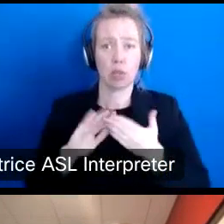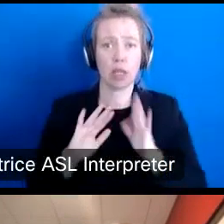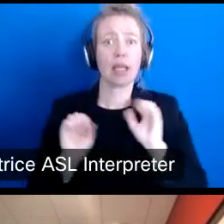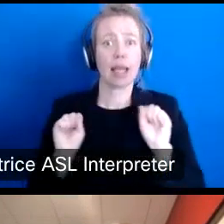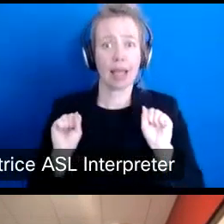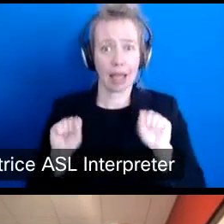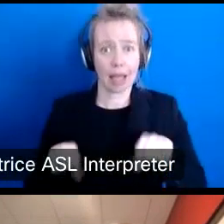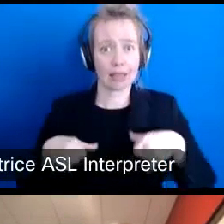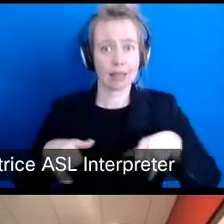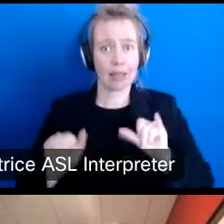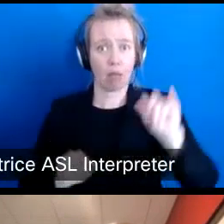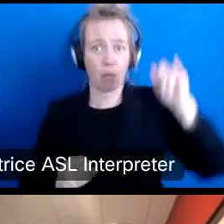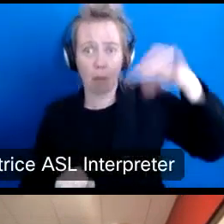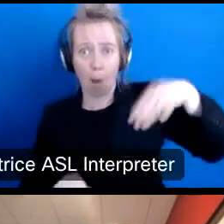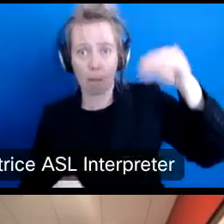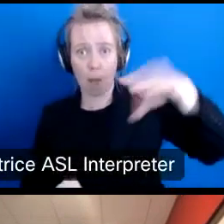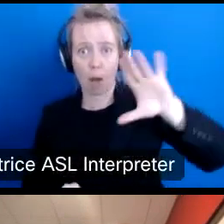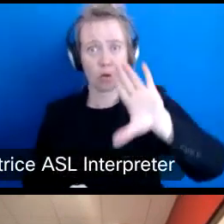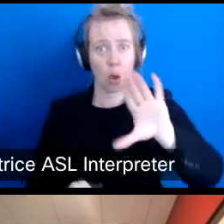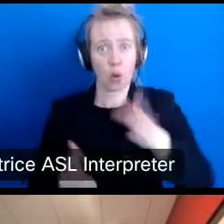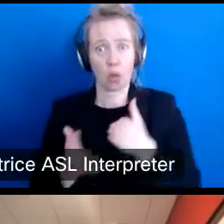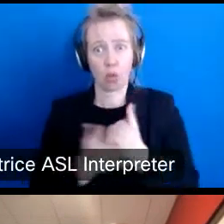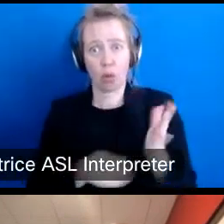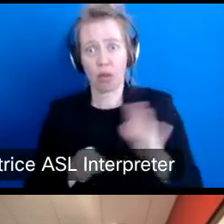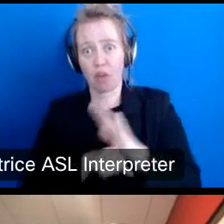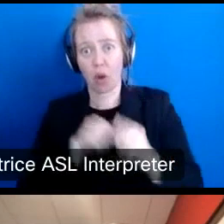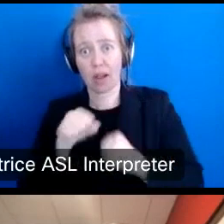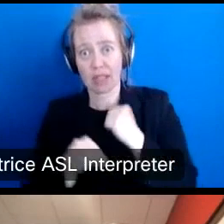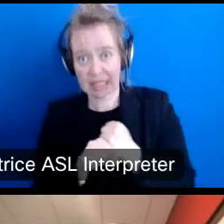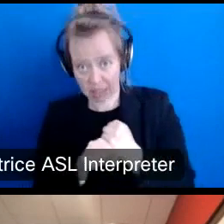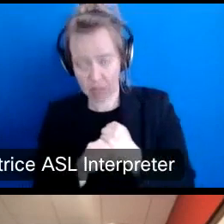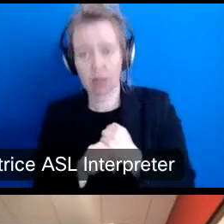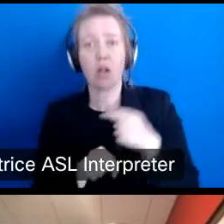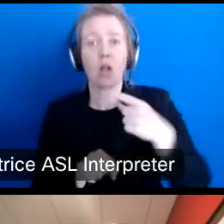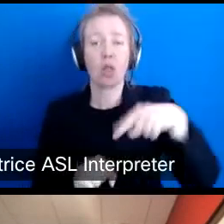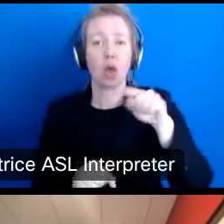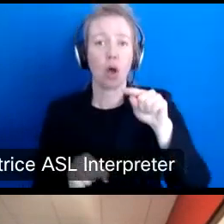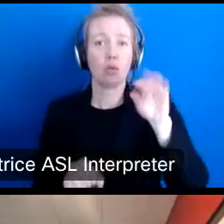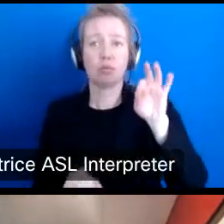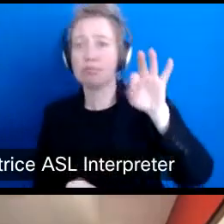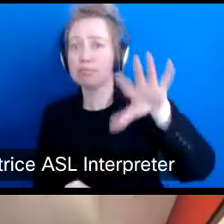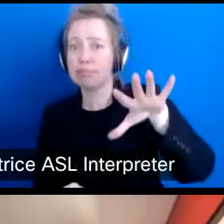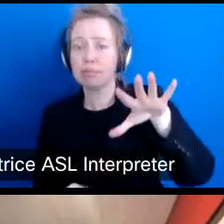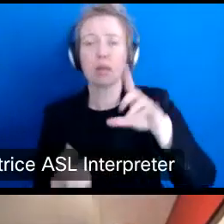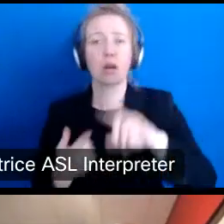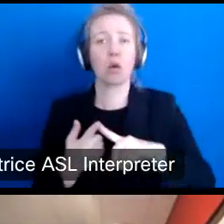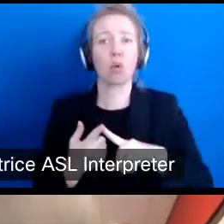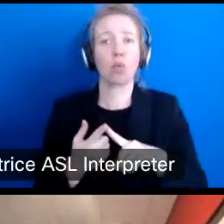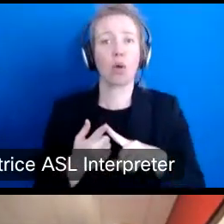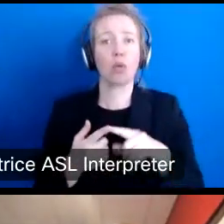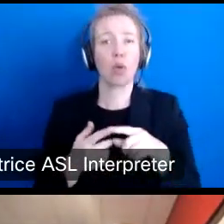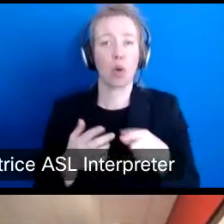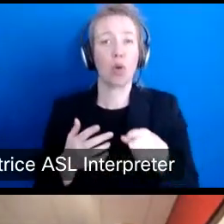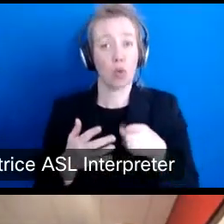will still be receiving those inputs throughout the year. Those inputs will be on a quarterly basis. We'll be go through our prioritization